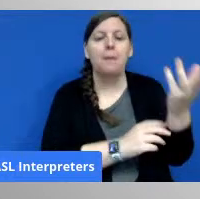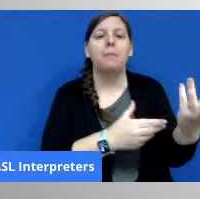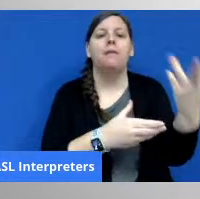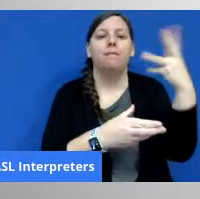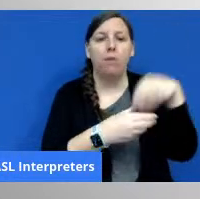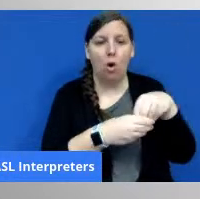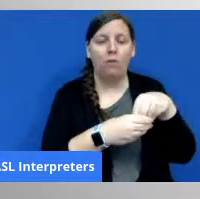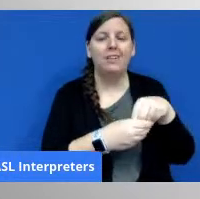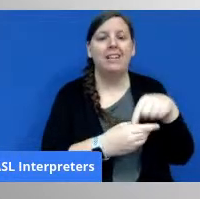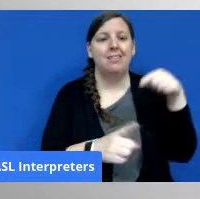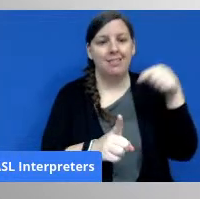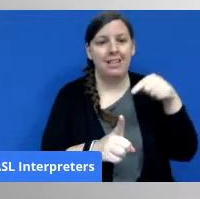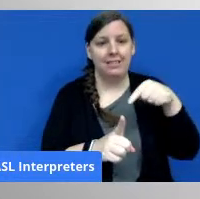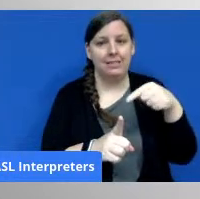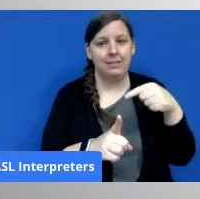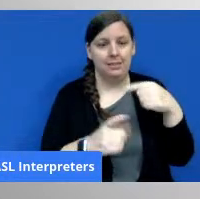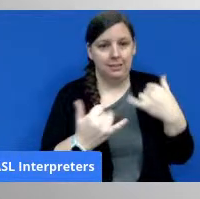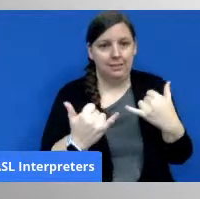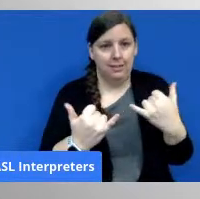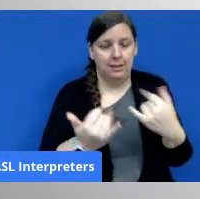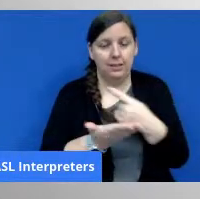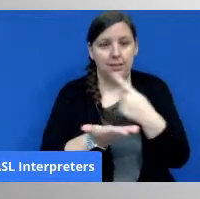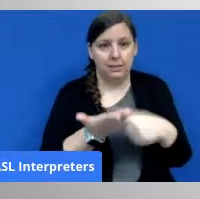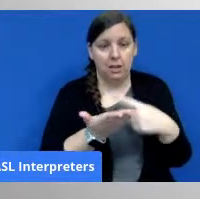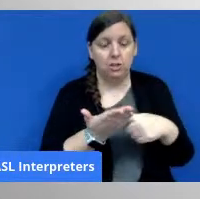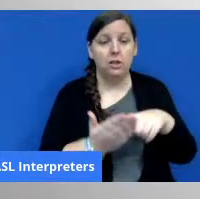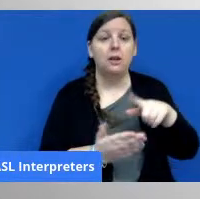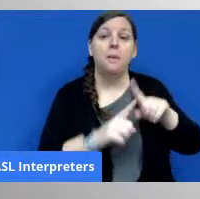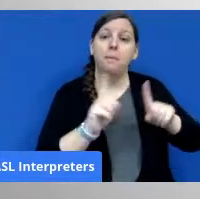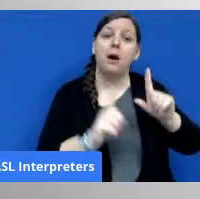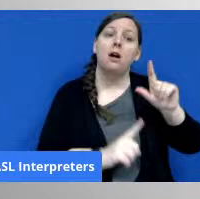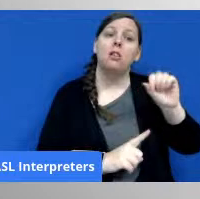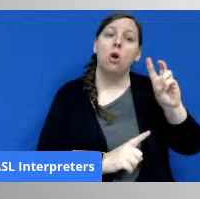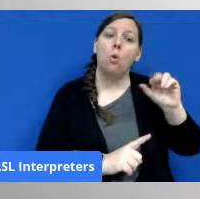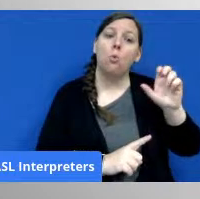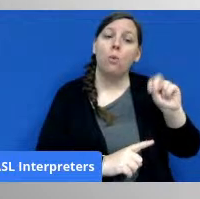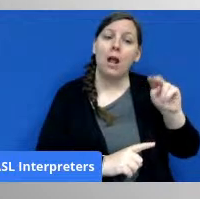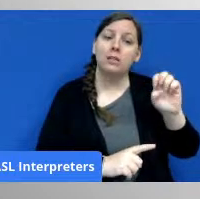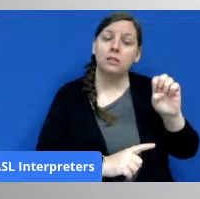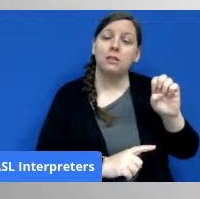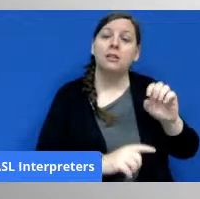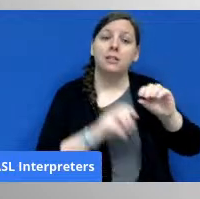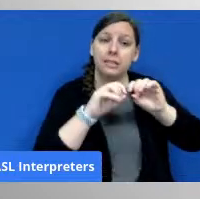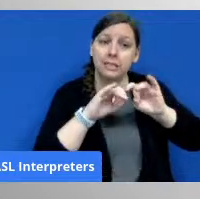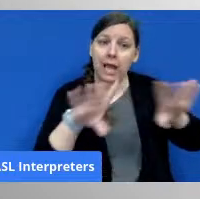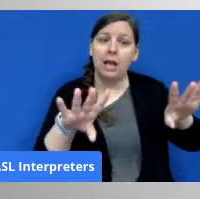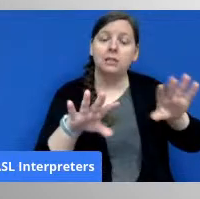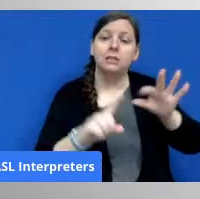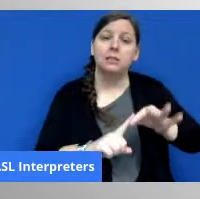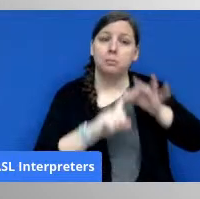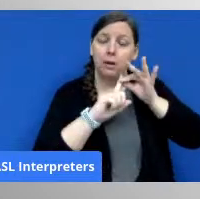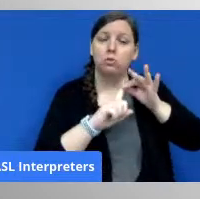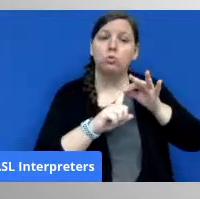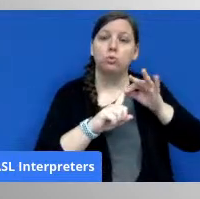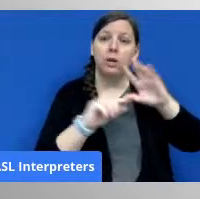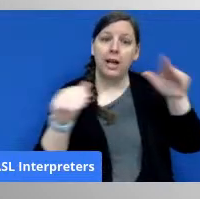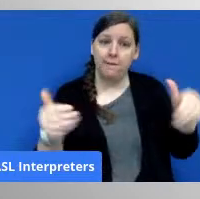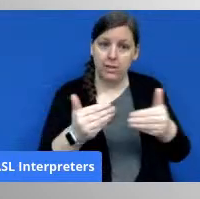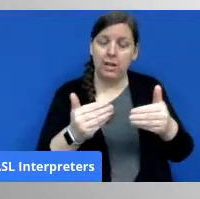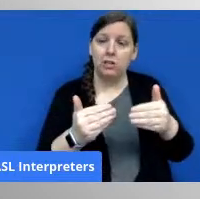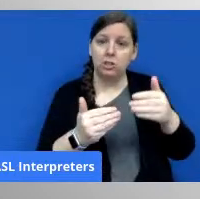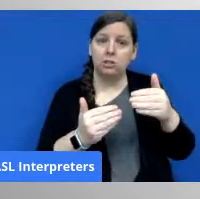this actual discussion. But Lawrence did send out special invitations to a whole list